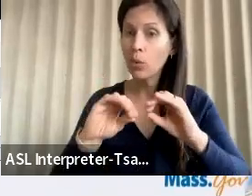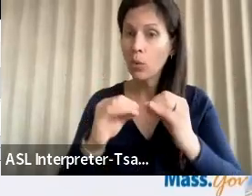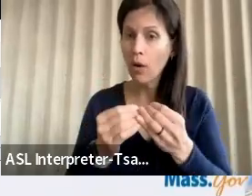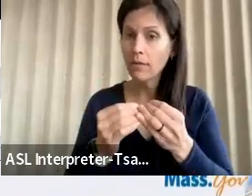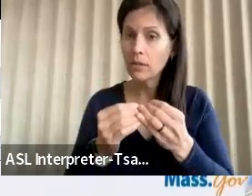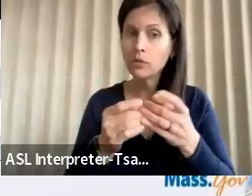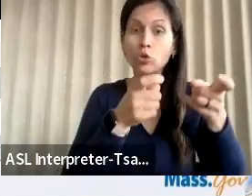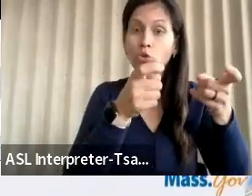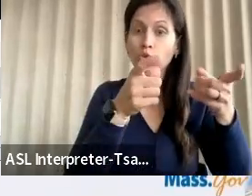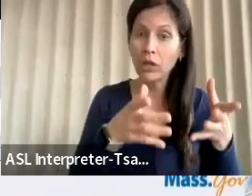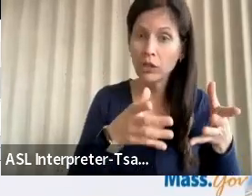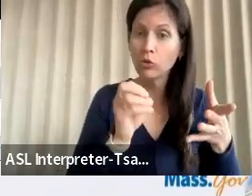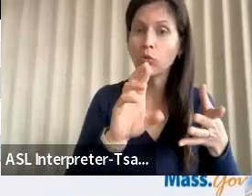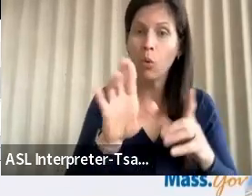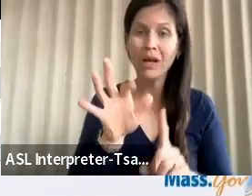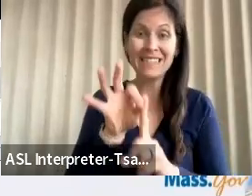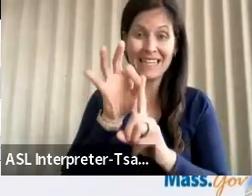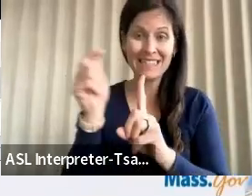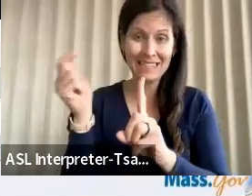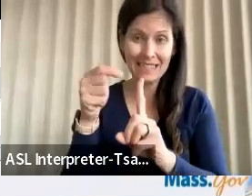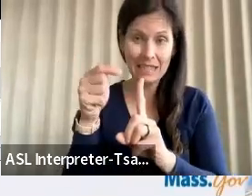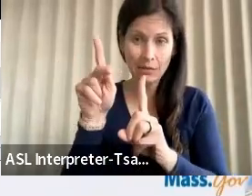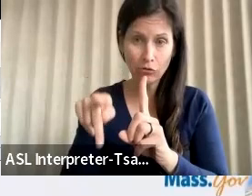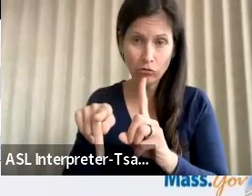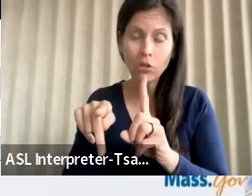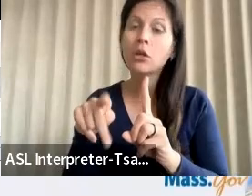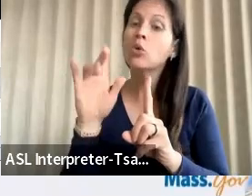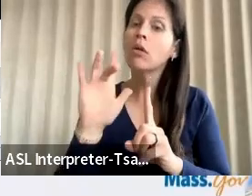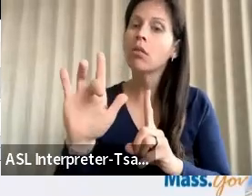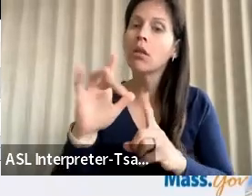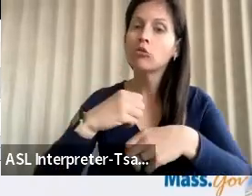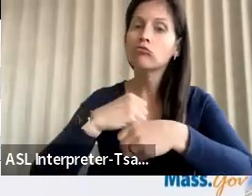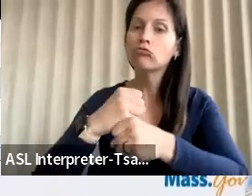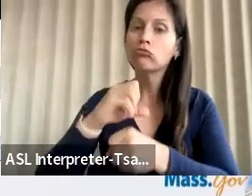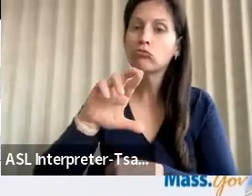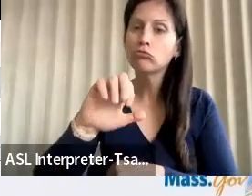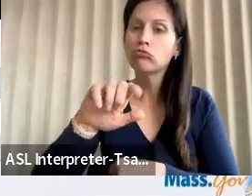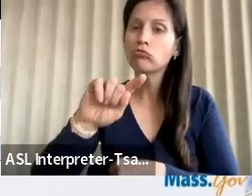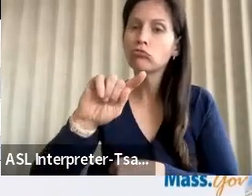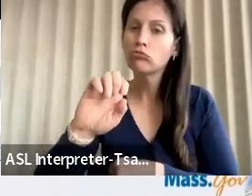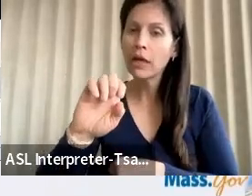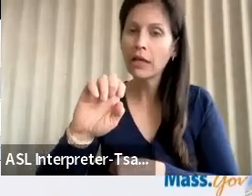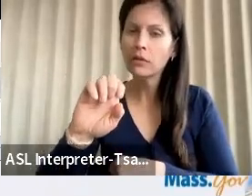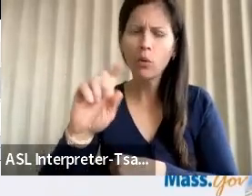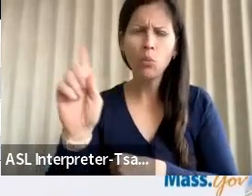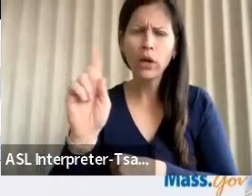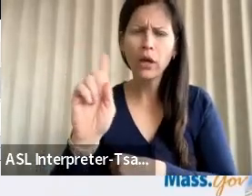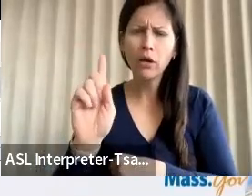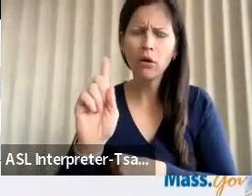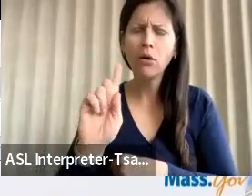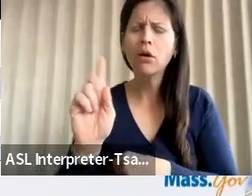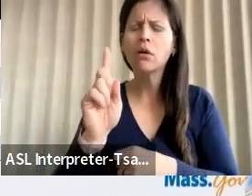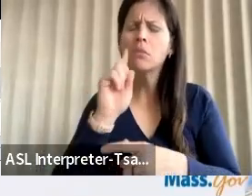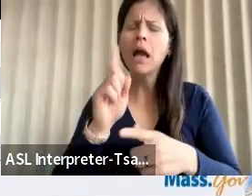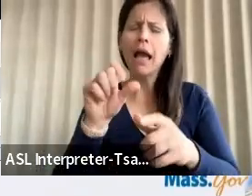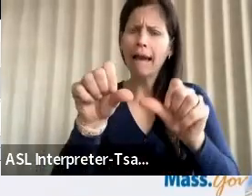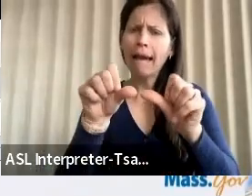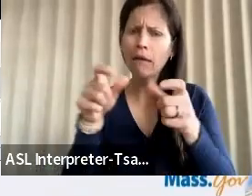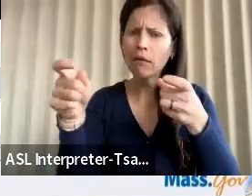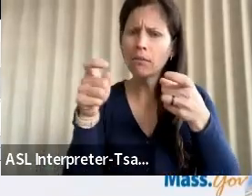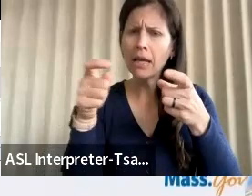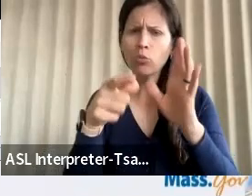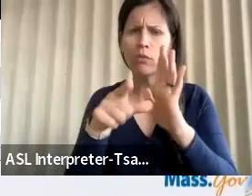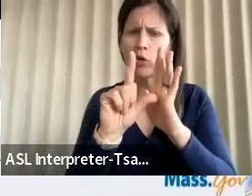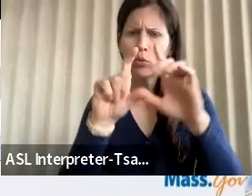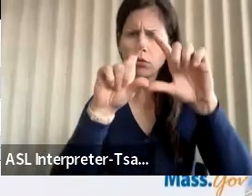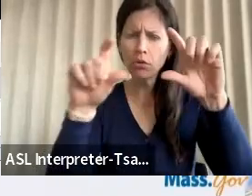Director or designee, you can click Create under the Area Management Review heading on the